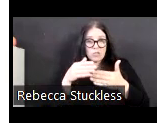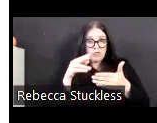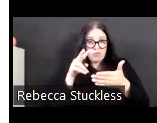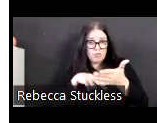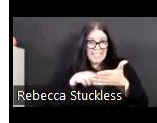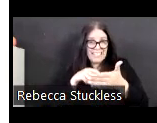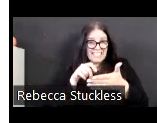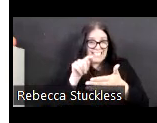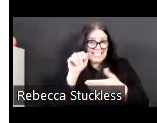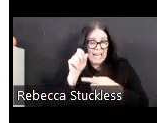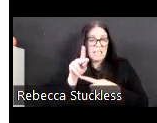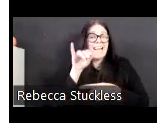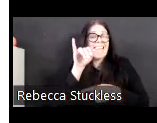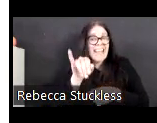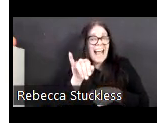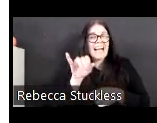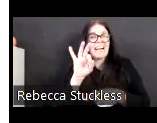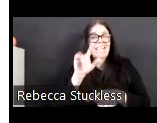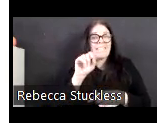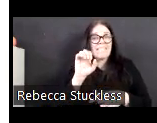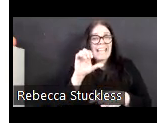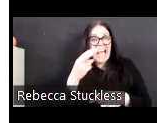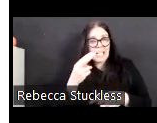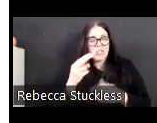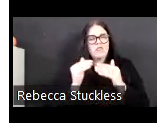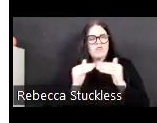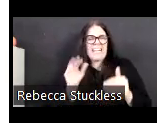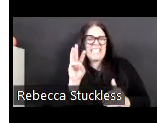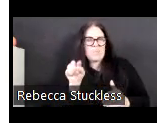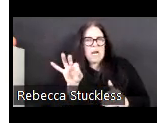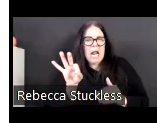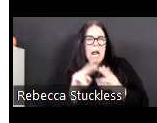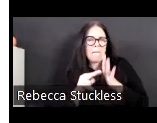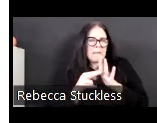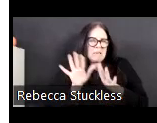grade level of 6.9, so about grade 7 level. Next